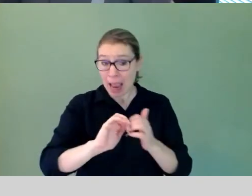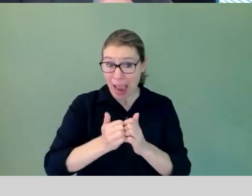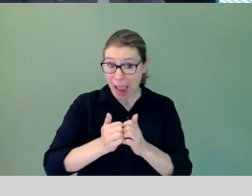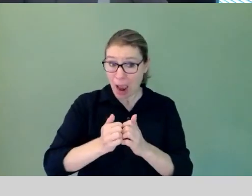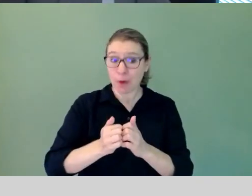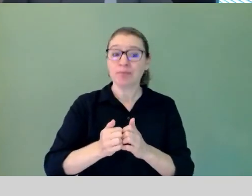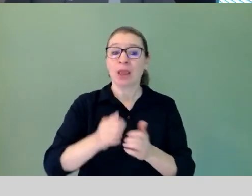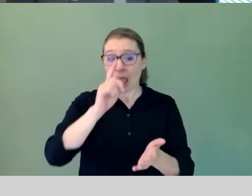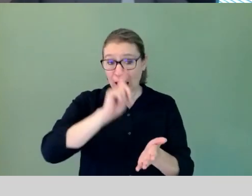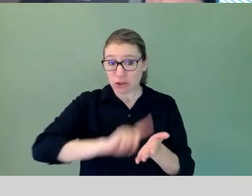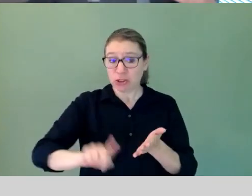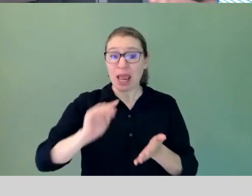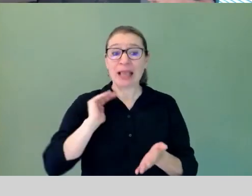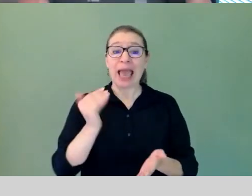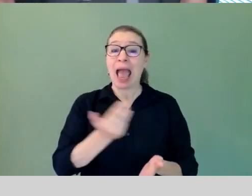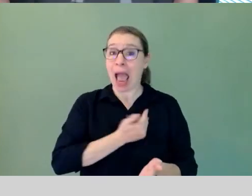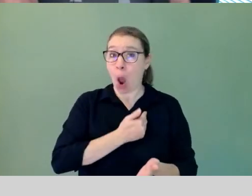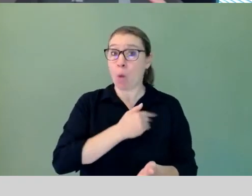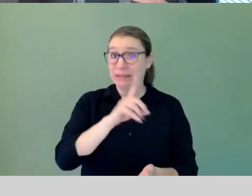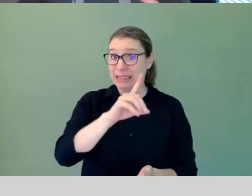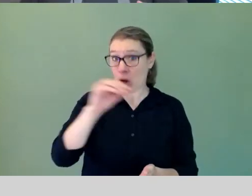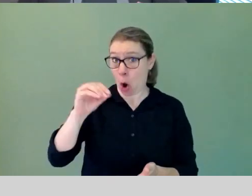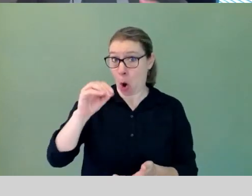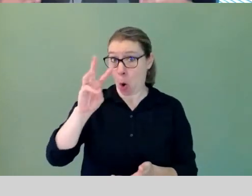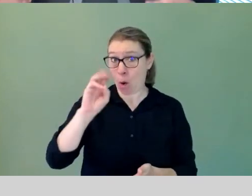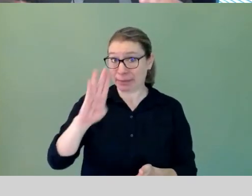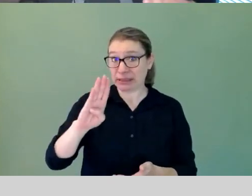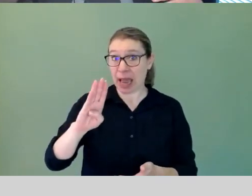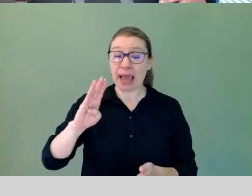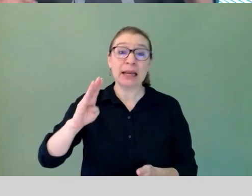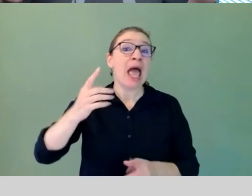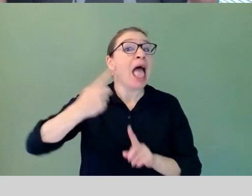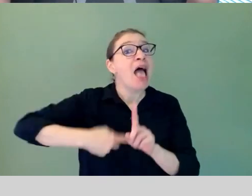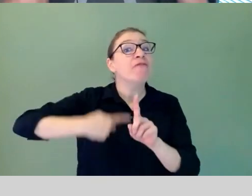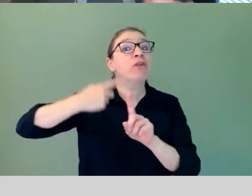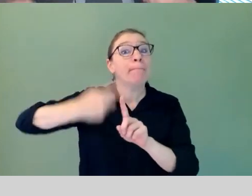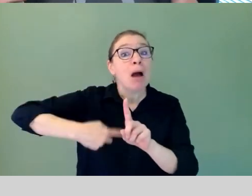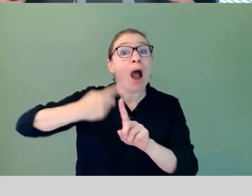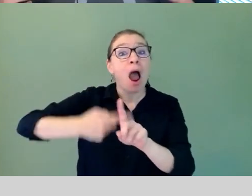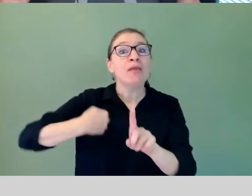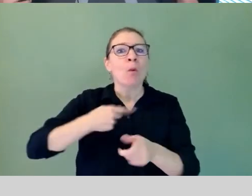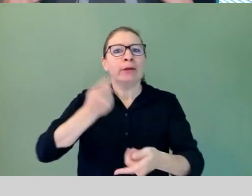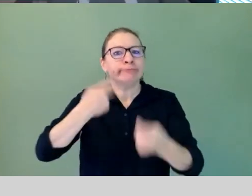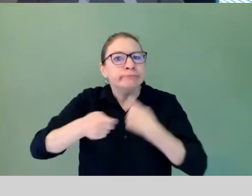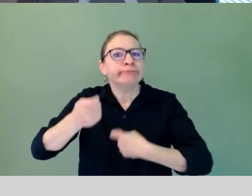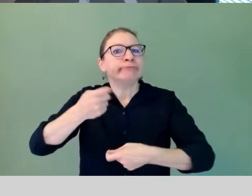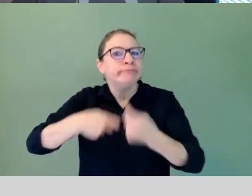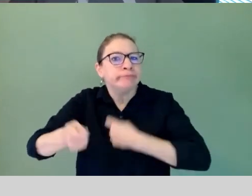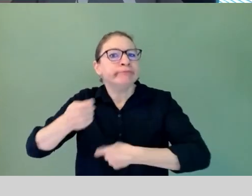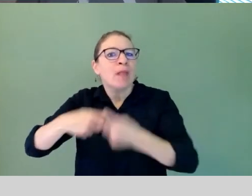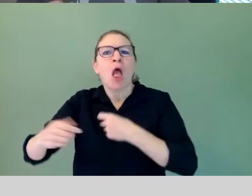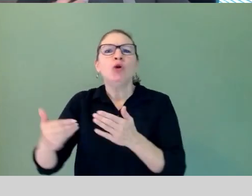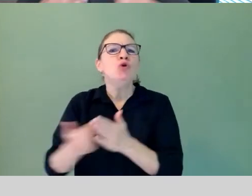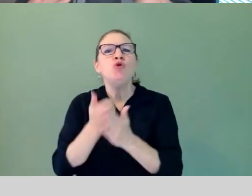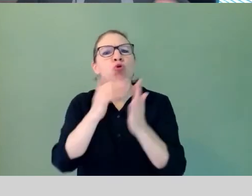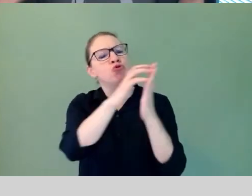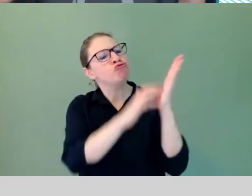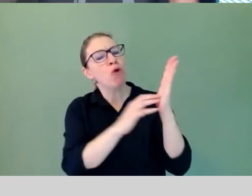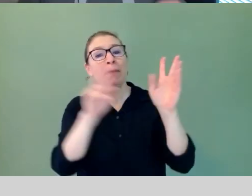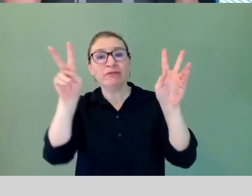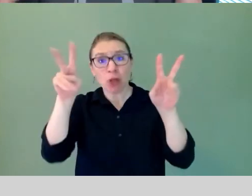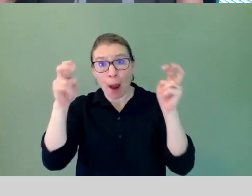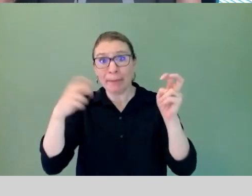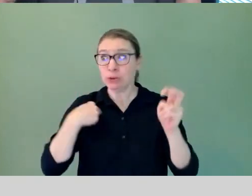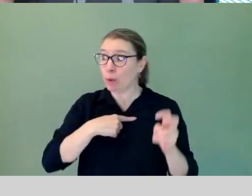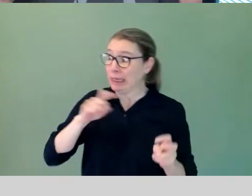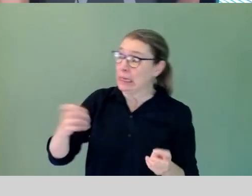do.co/w4do, write4do. Every month we have a different set of topics that we want people to write about, and you can apply and